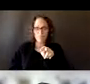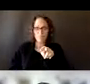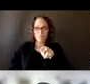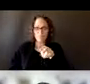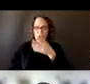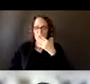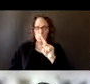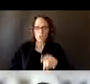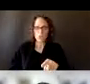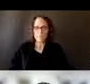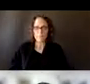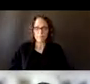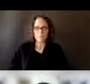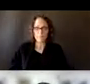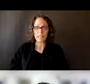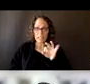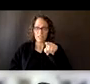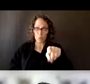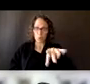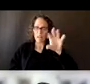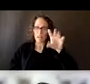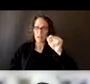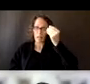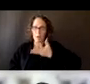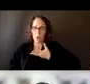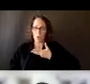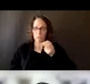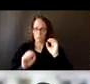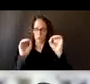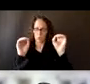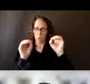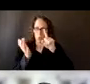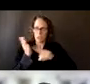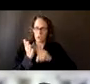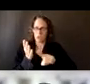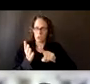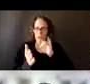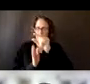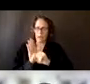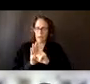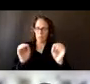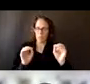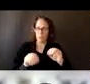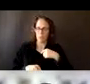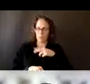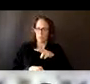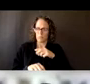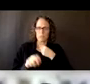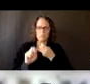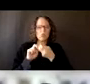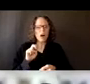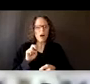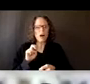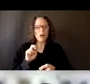very good question, Maria. If you find out, let me know. And I was just so shocked because this is a professor